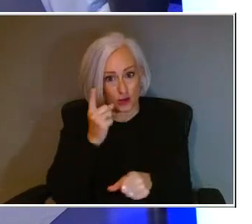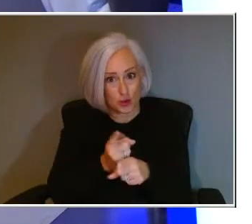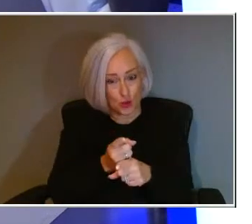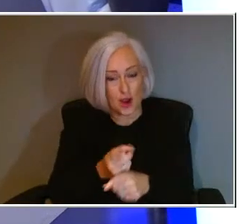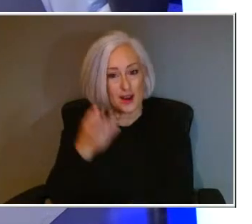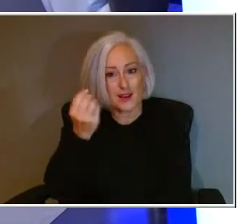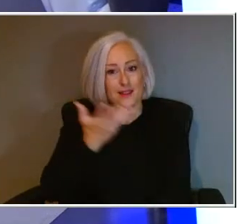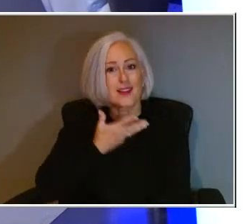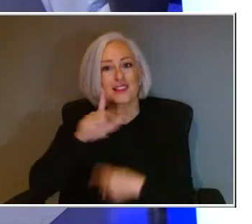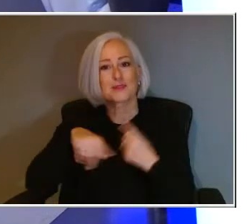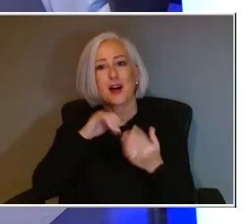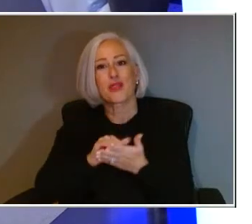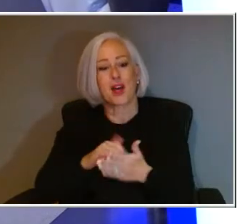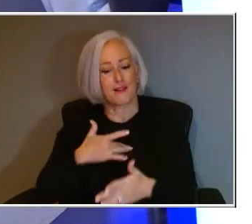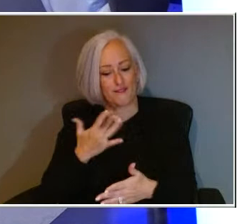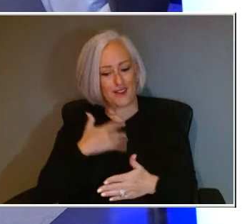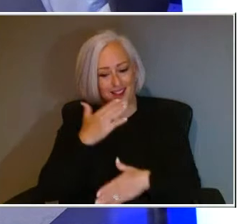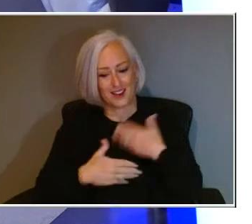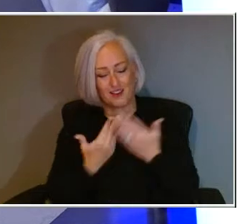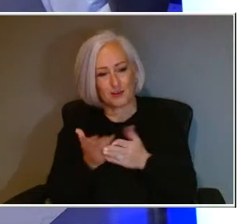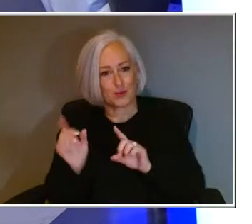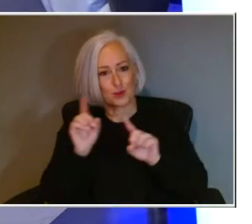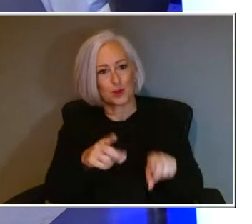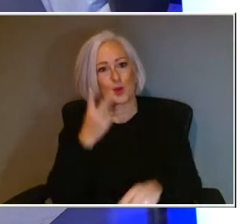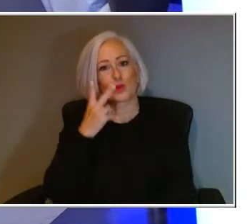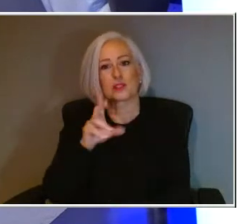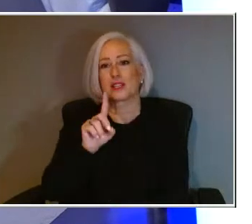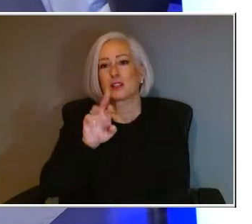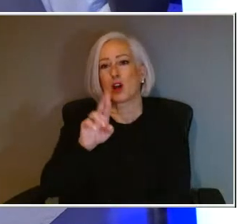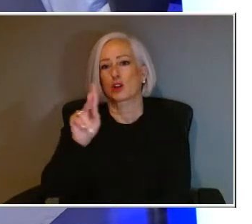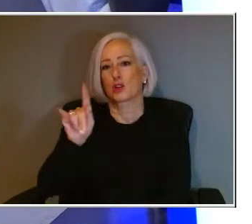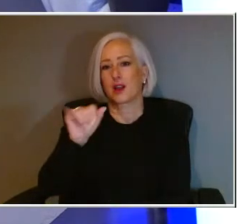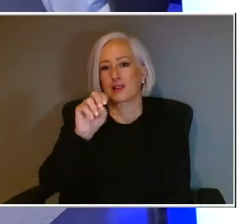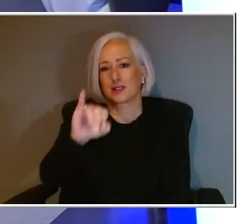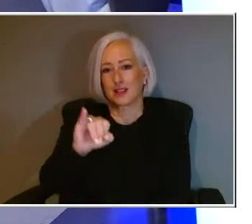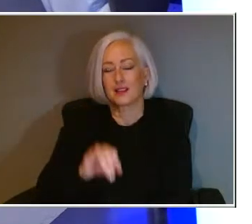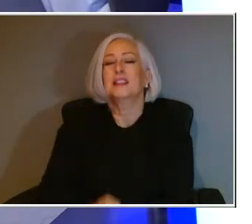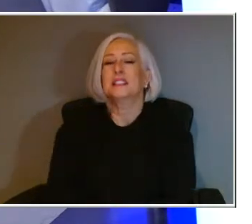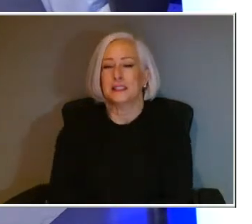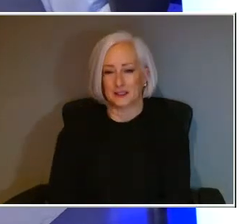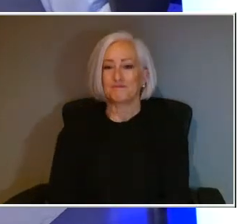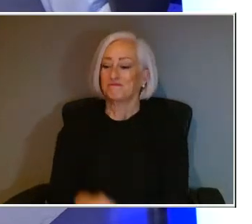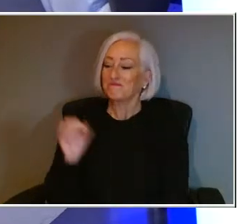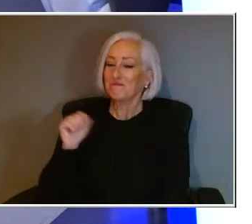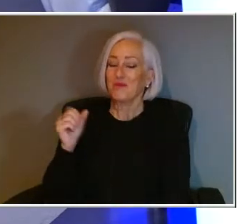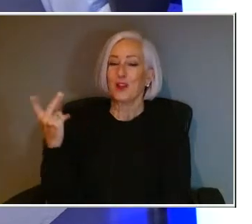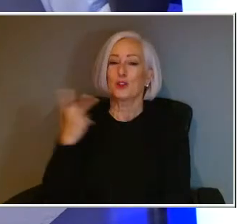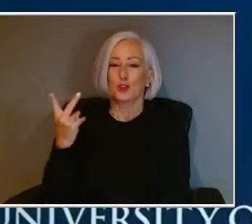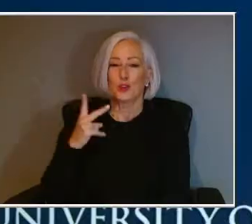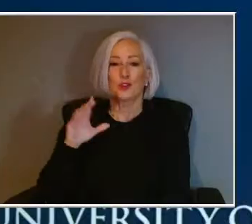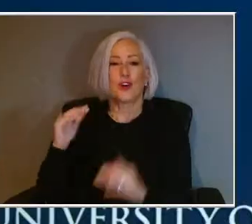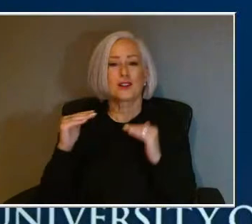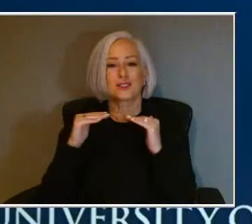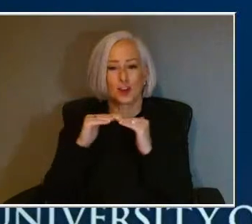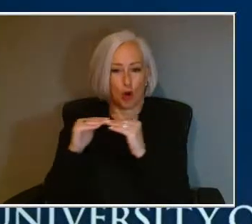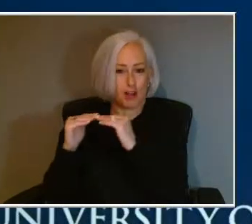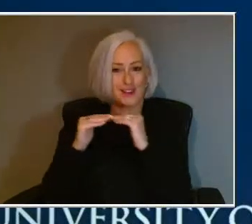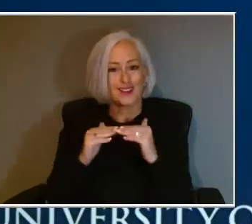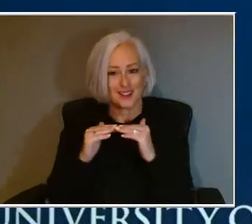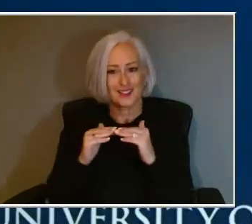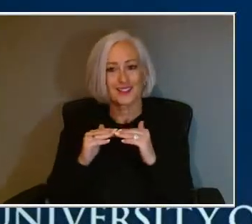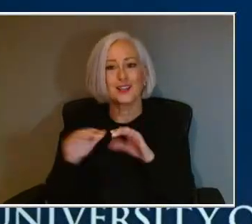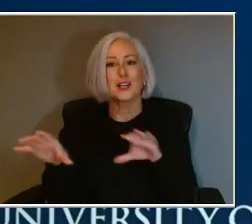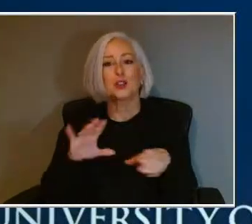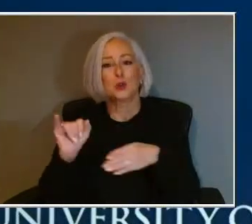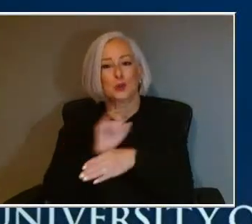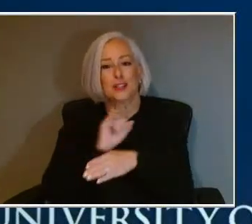felt comfortable going to Dr. Kasi. So yes, we were colleagues, and we did our internship